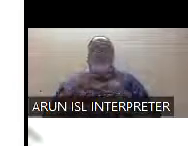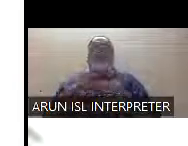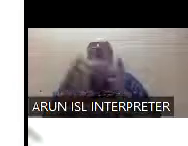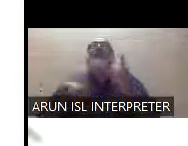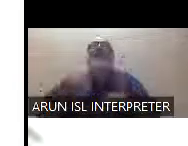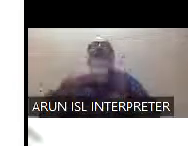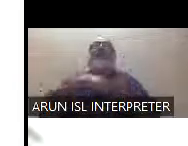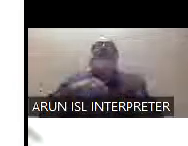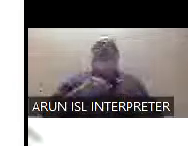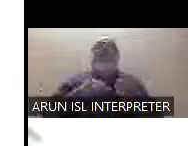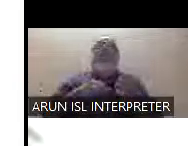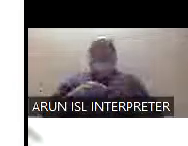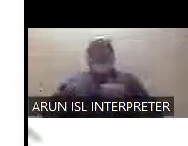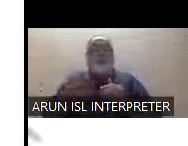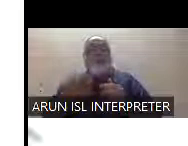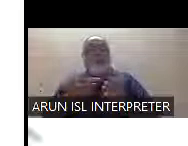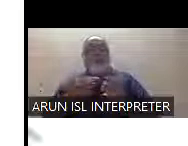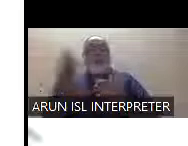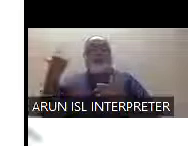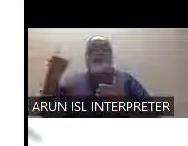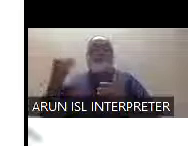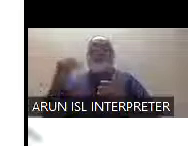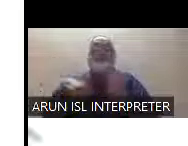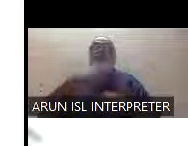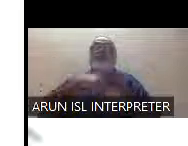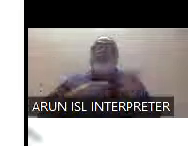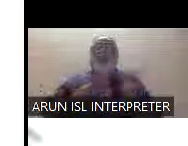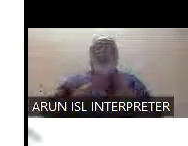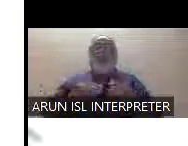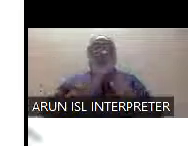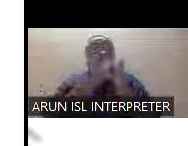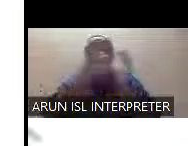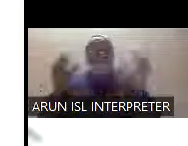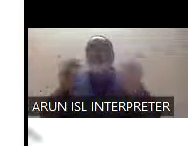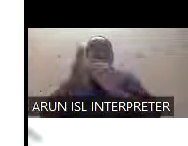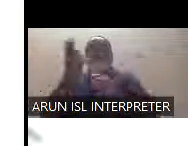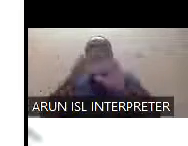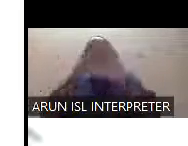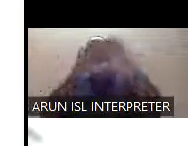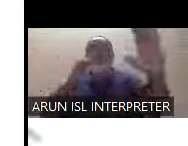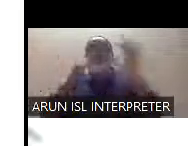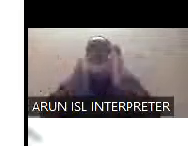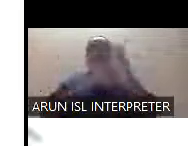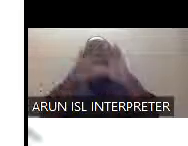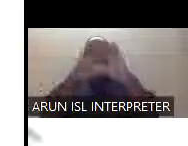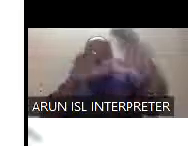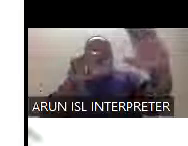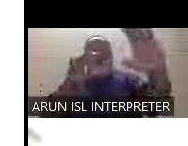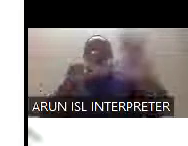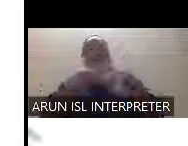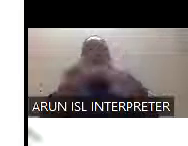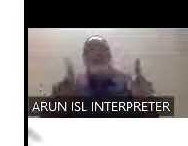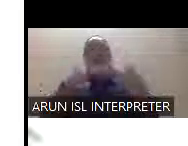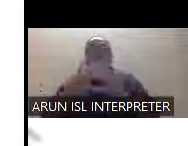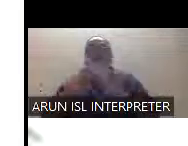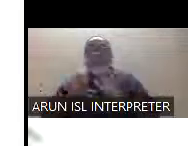not just the railway stations and airports and so on, but the vehicles themselves, the buses, the train coaches, everything has to be made accessible,